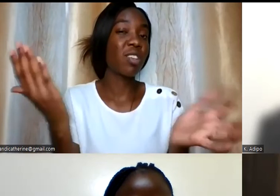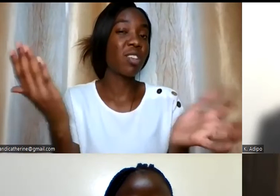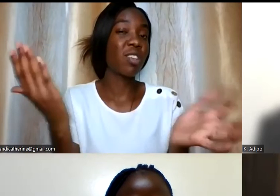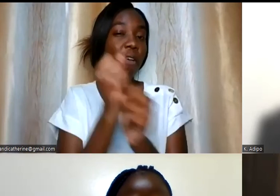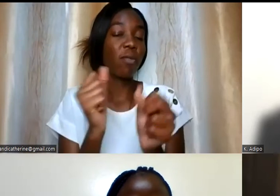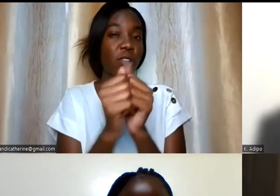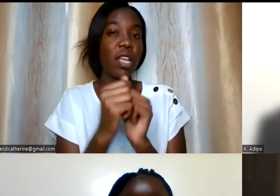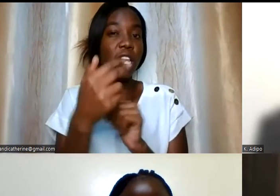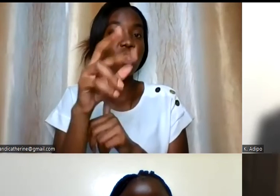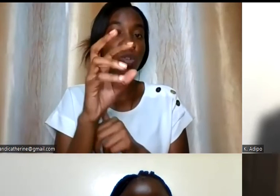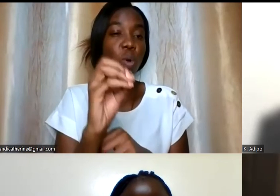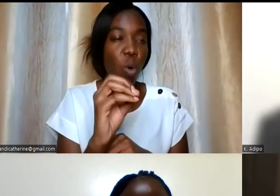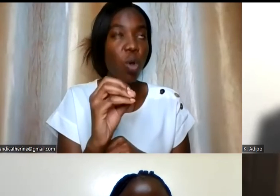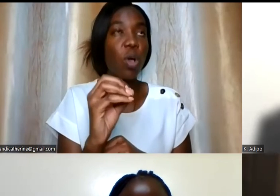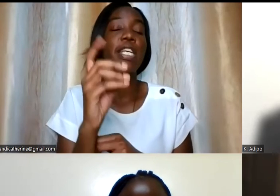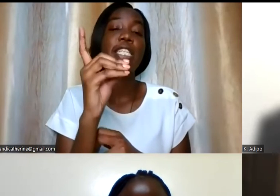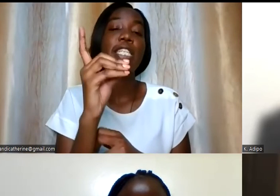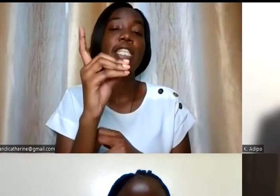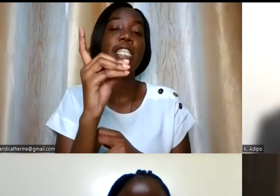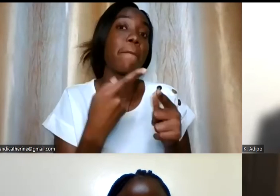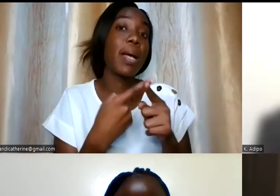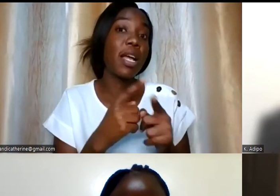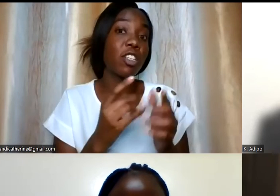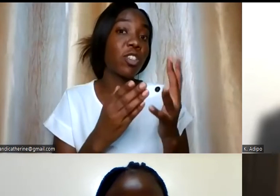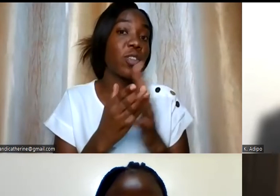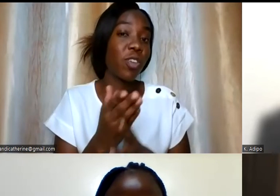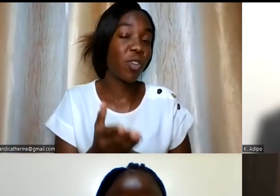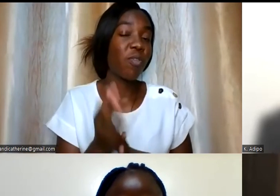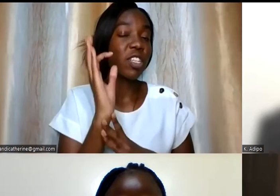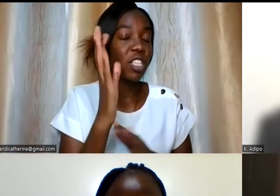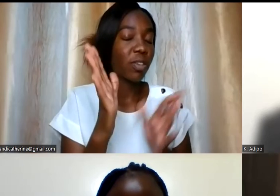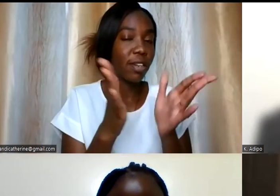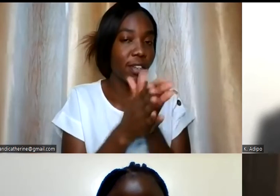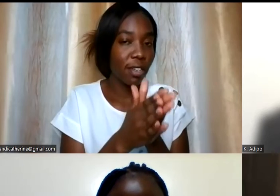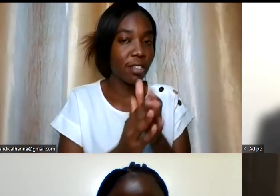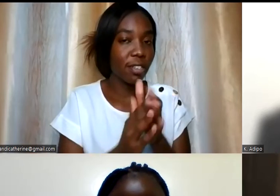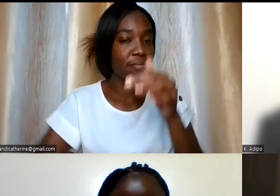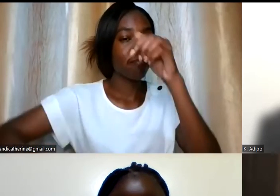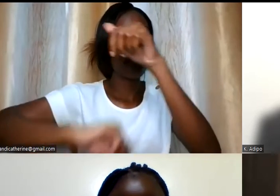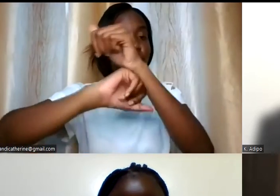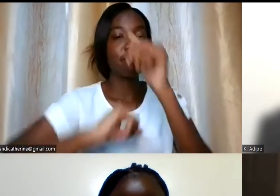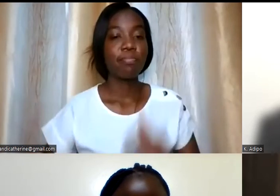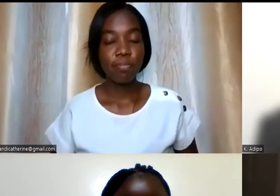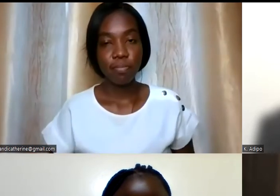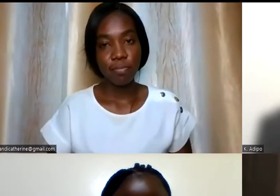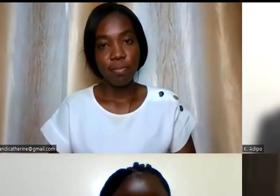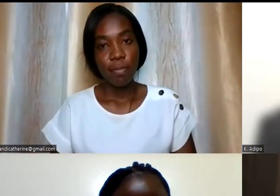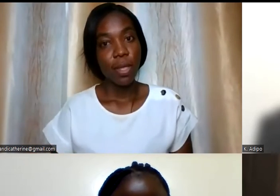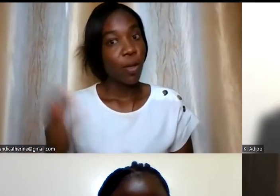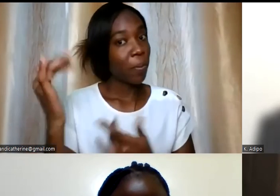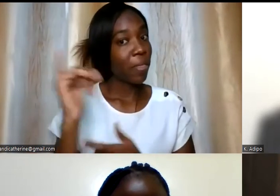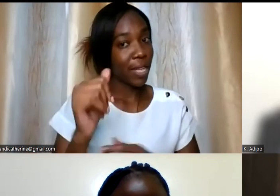HODs, but through your facilitation and support. I hope that answers